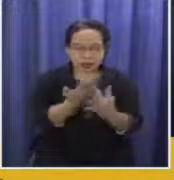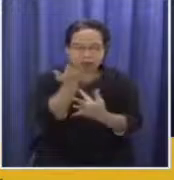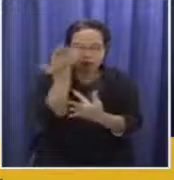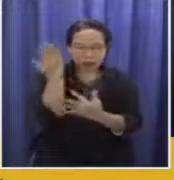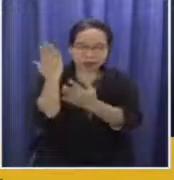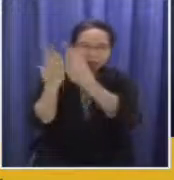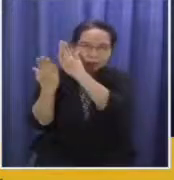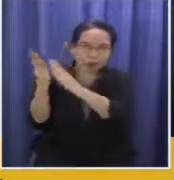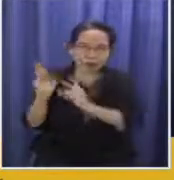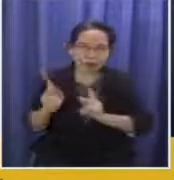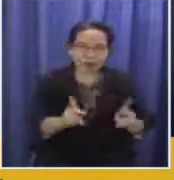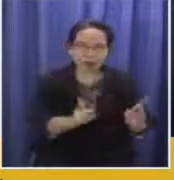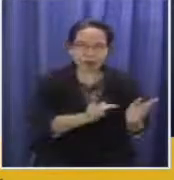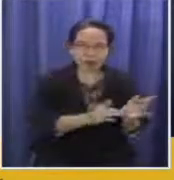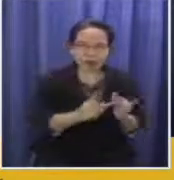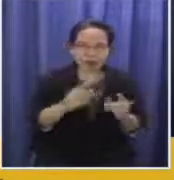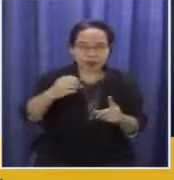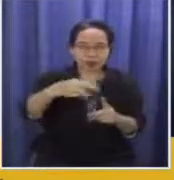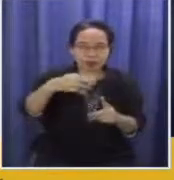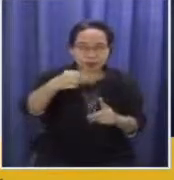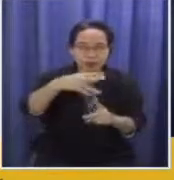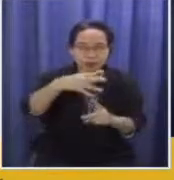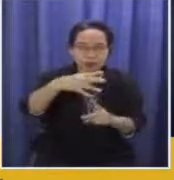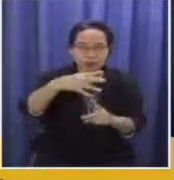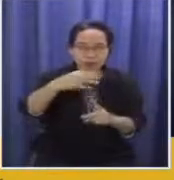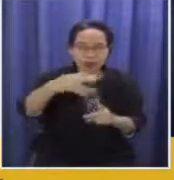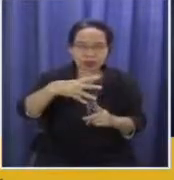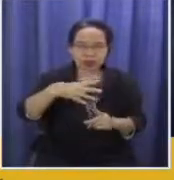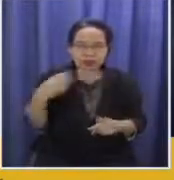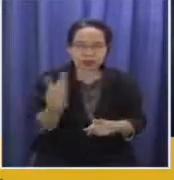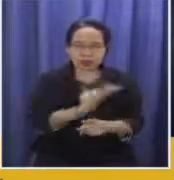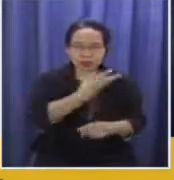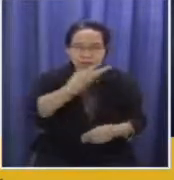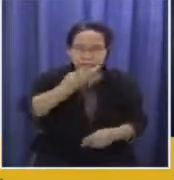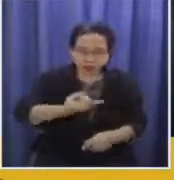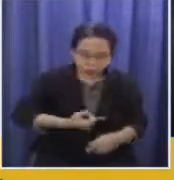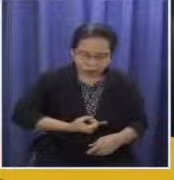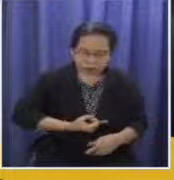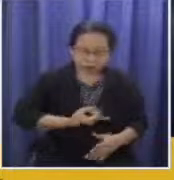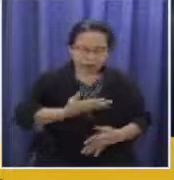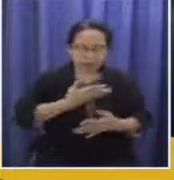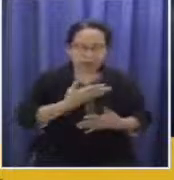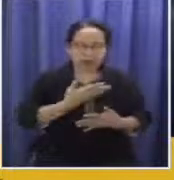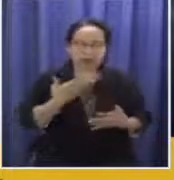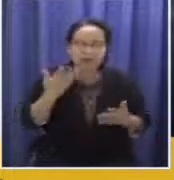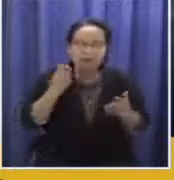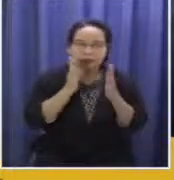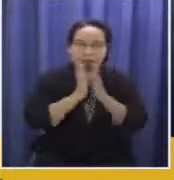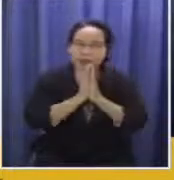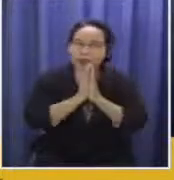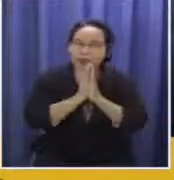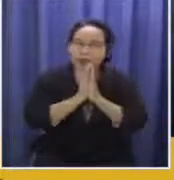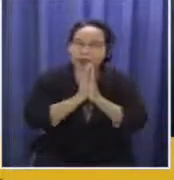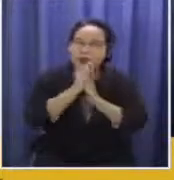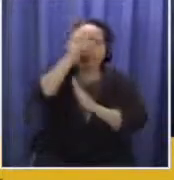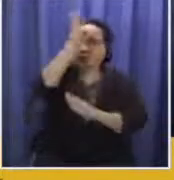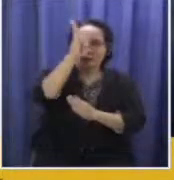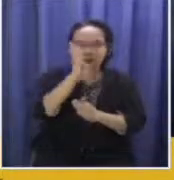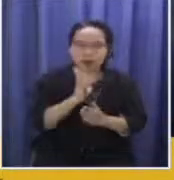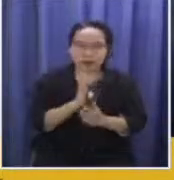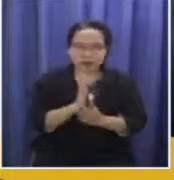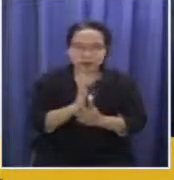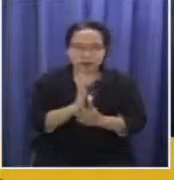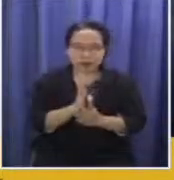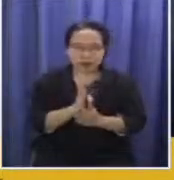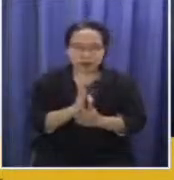Bible, on this program, the Old Path Bible Exposition, we are gladly inviting you